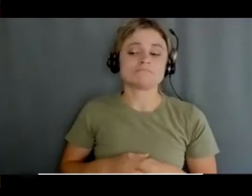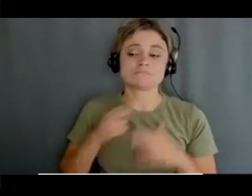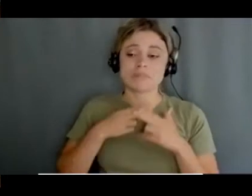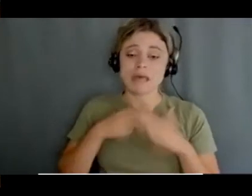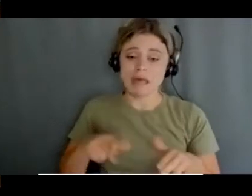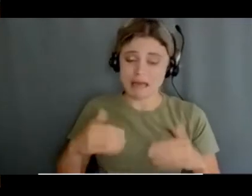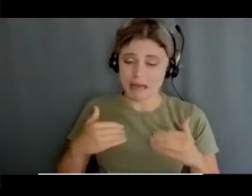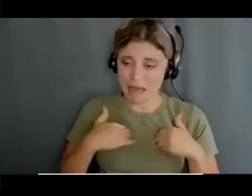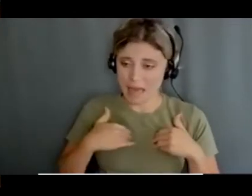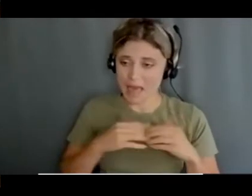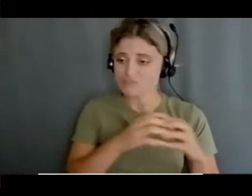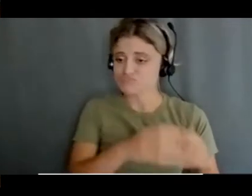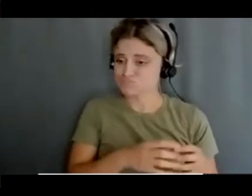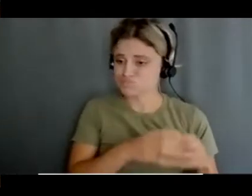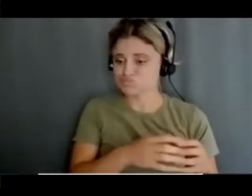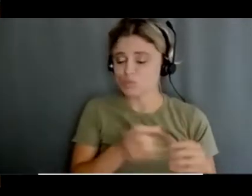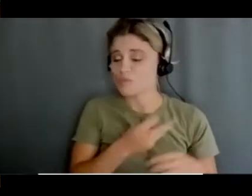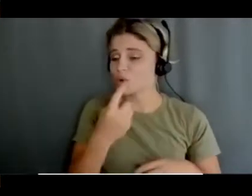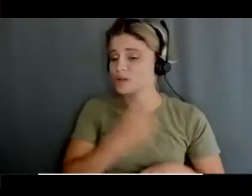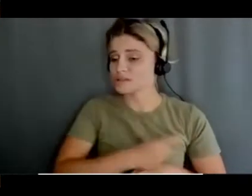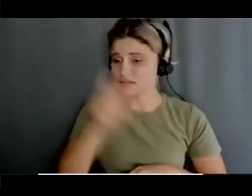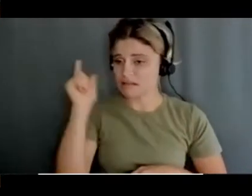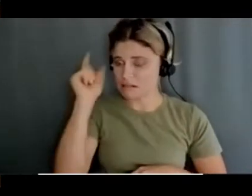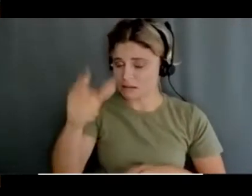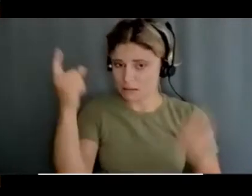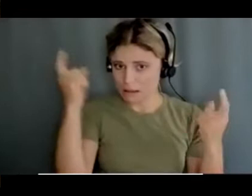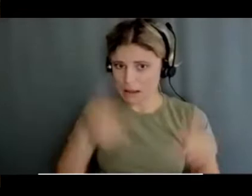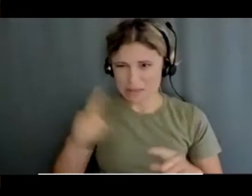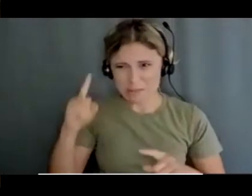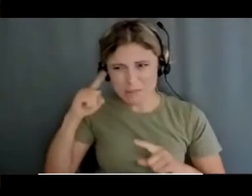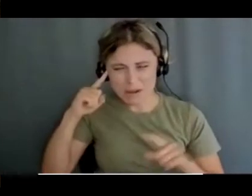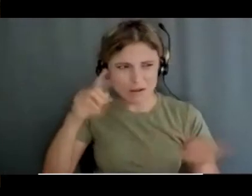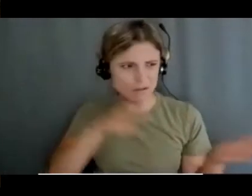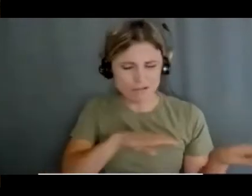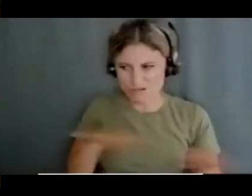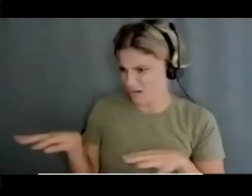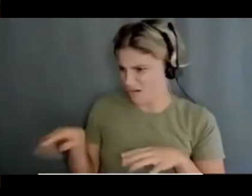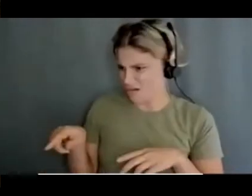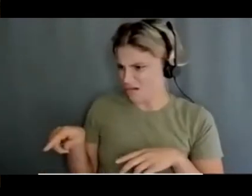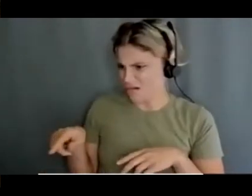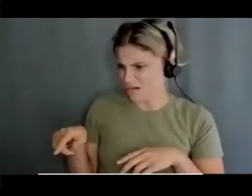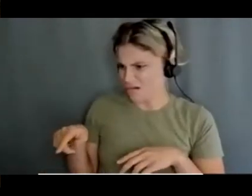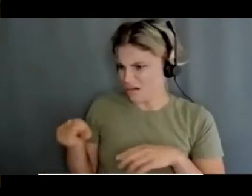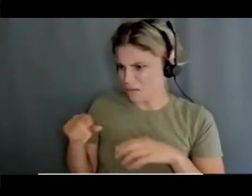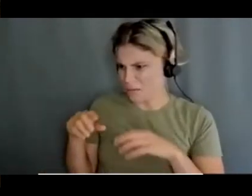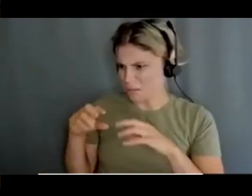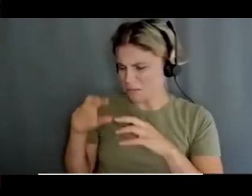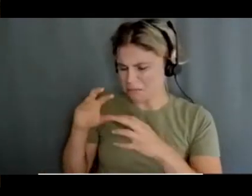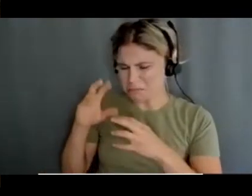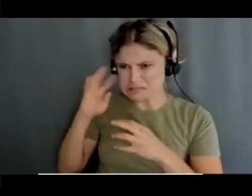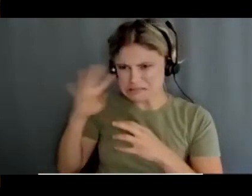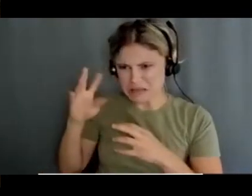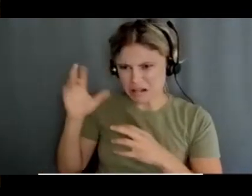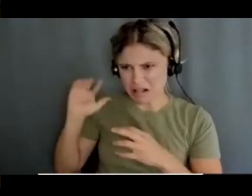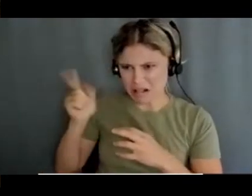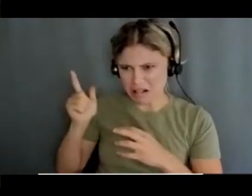A few days later, the frogs heard a strange noise coming from the egg. They watched in amazement